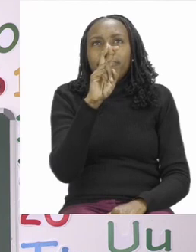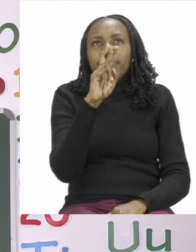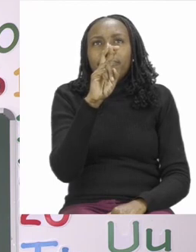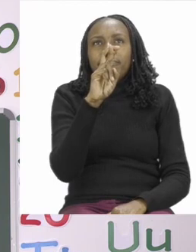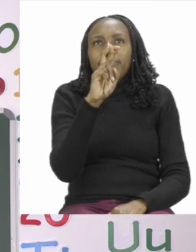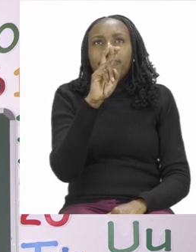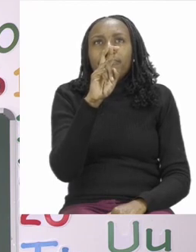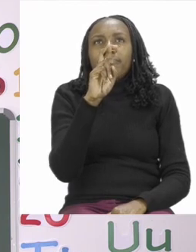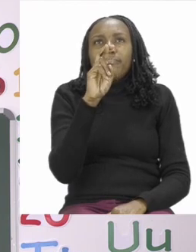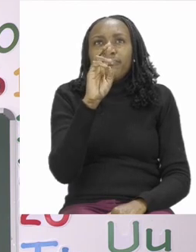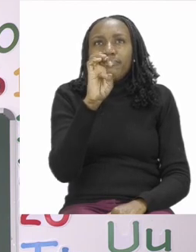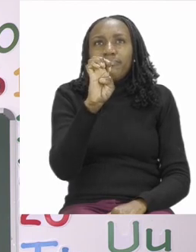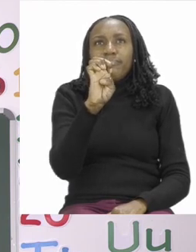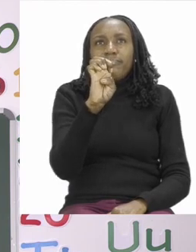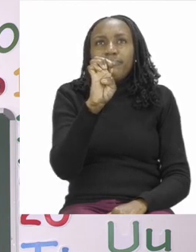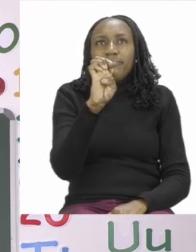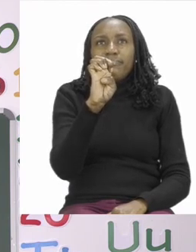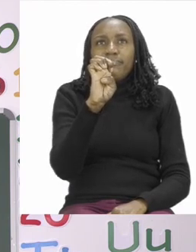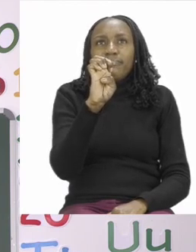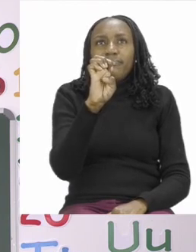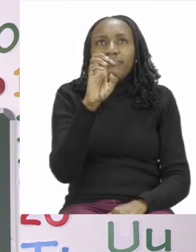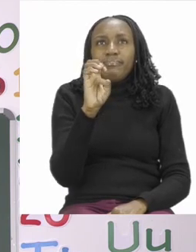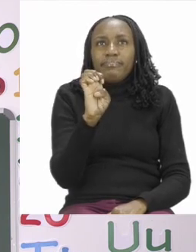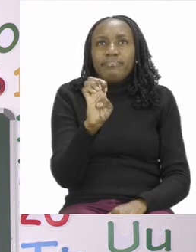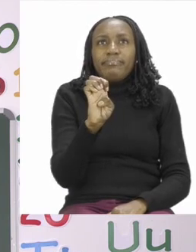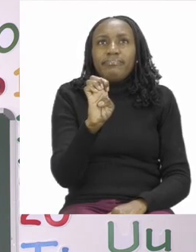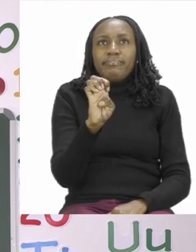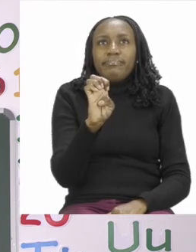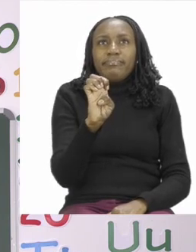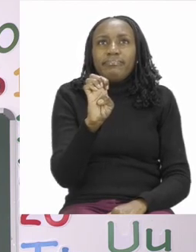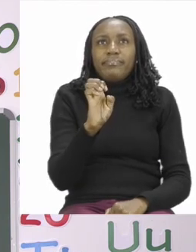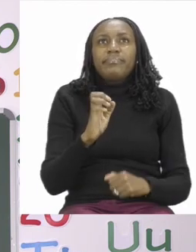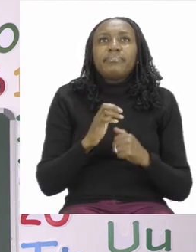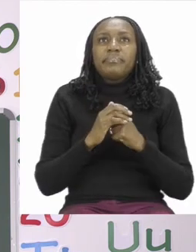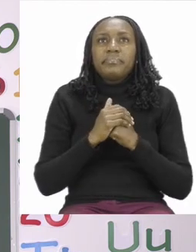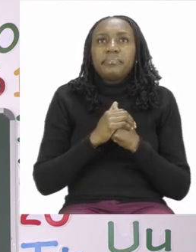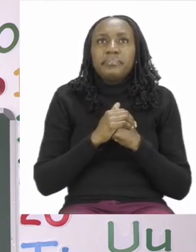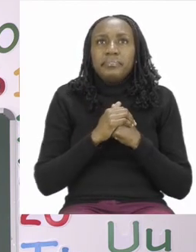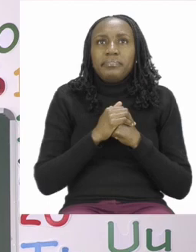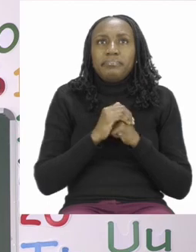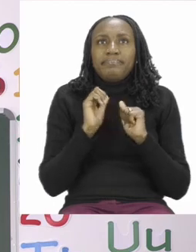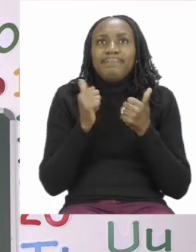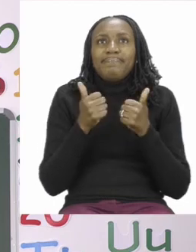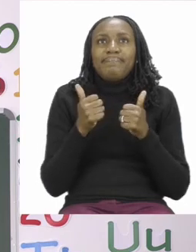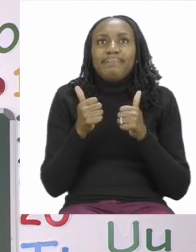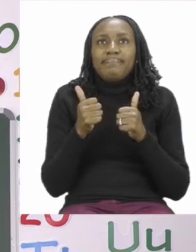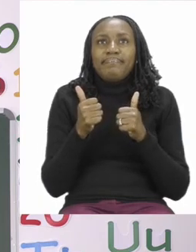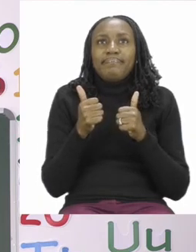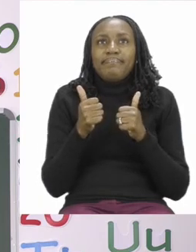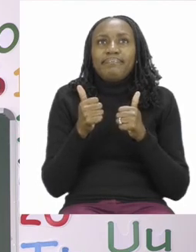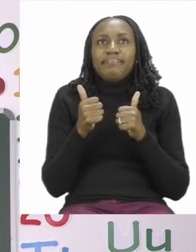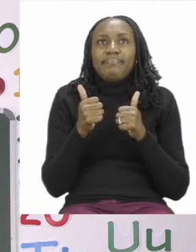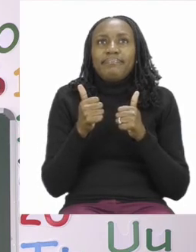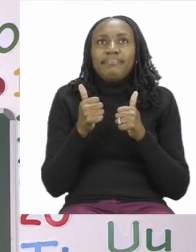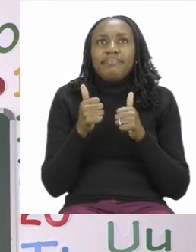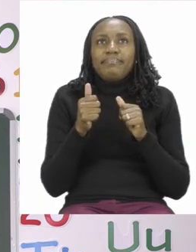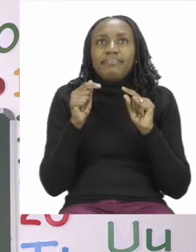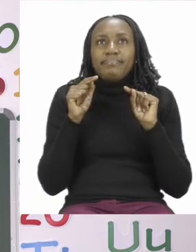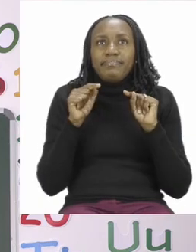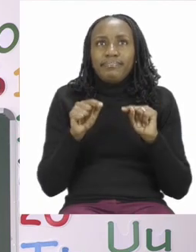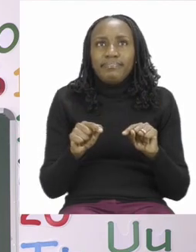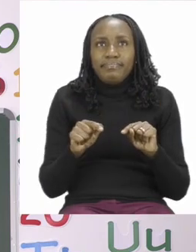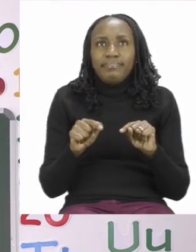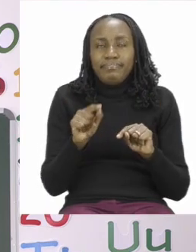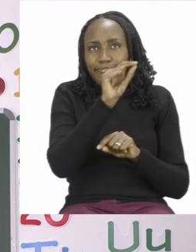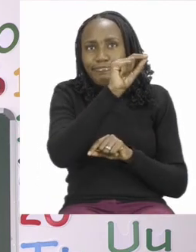our R and our two E's. Well done. Now we cross it out from the word